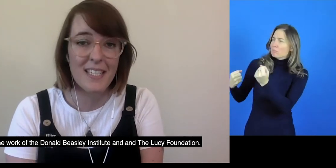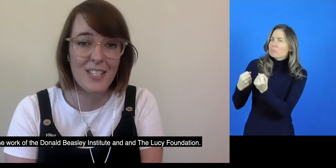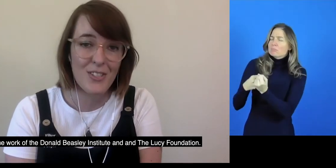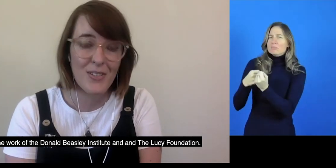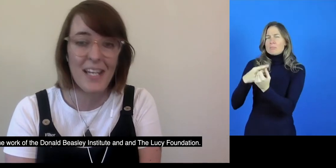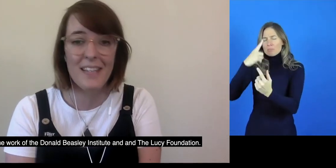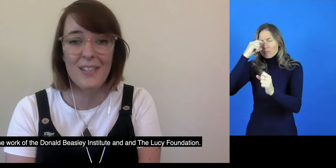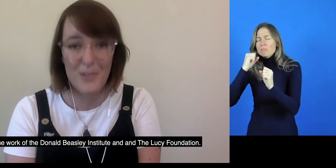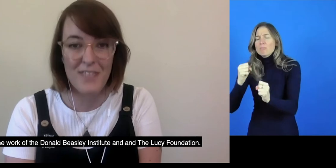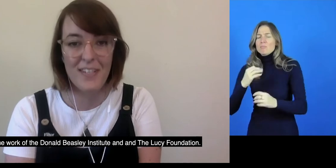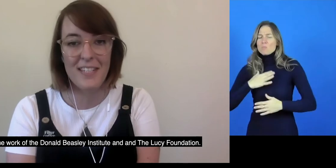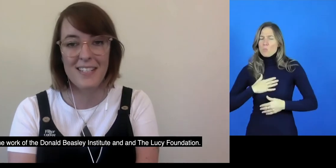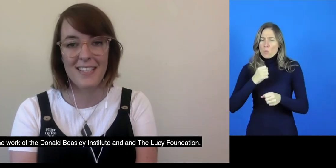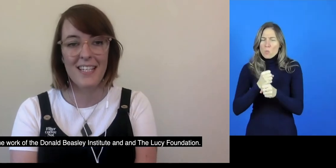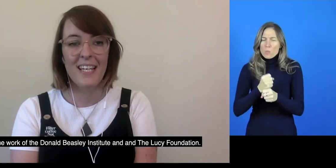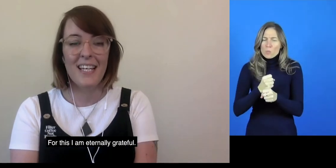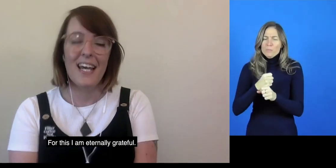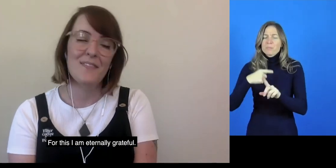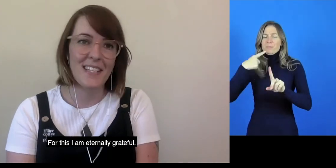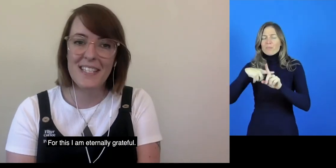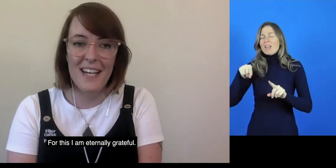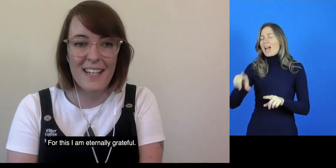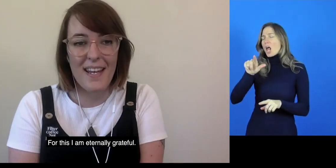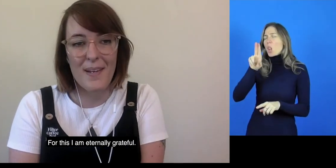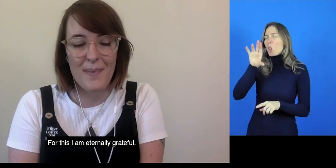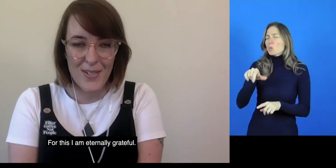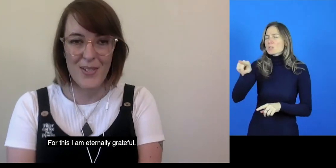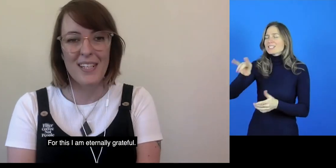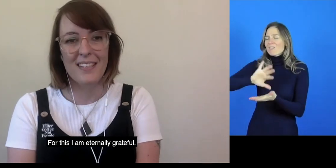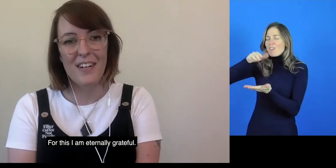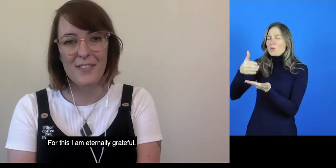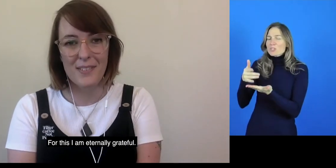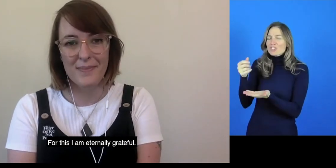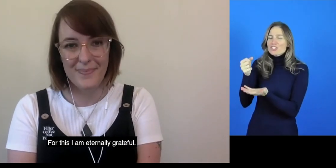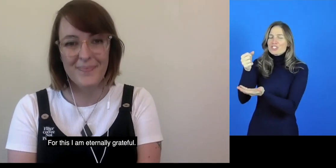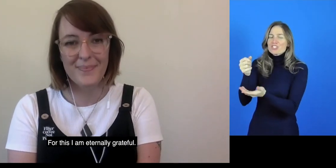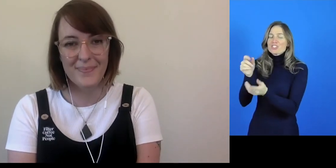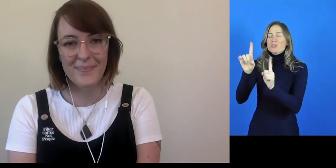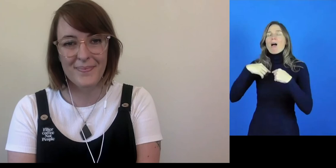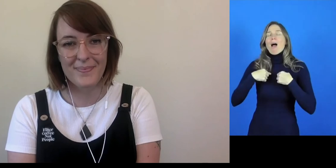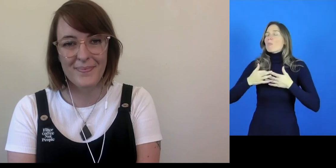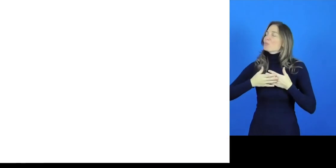Beasley Institute and the LUDESI Foundation. And for this, I am eternally grateful.